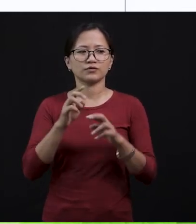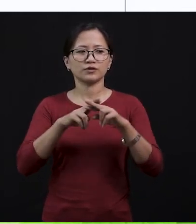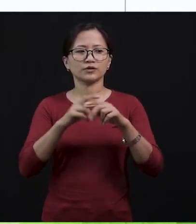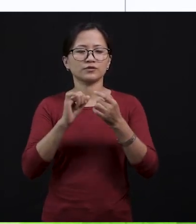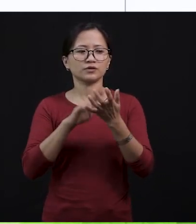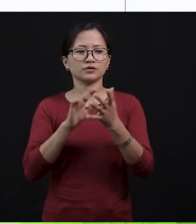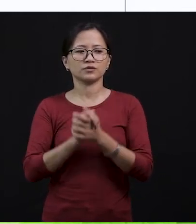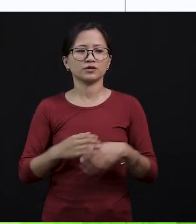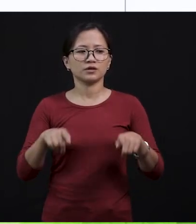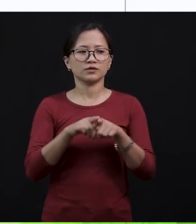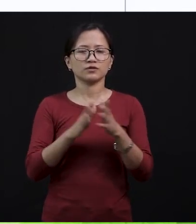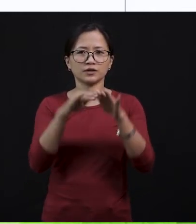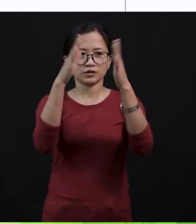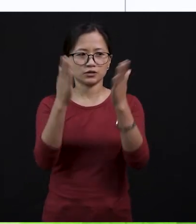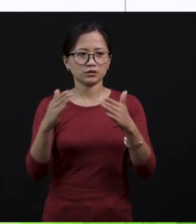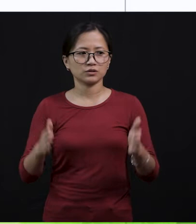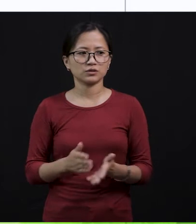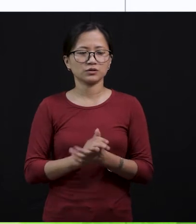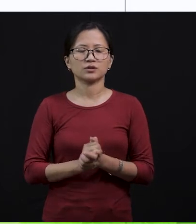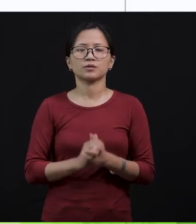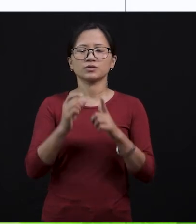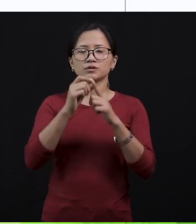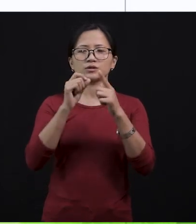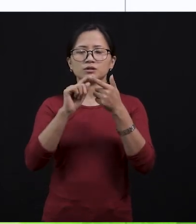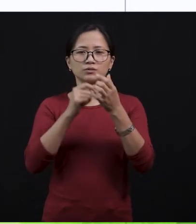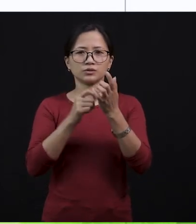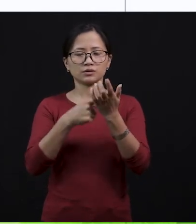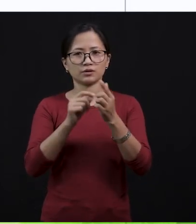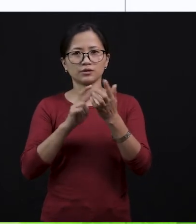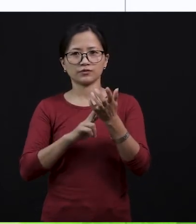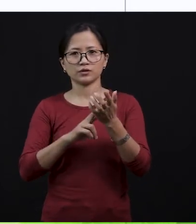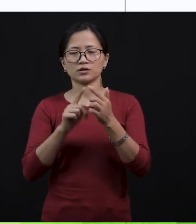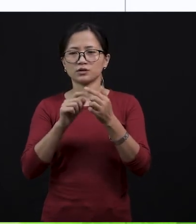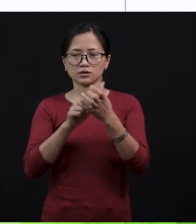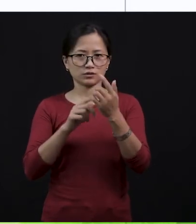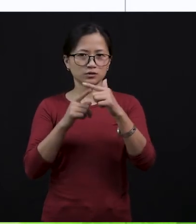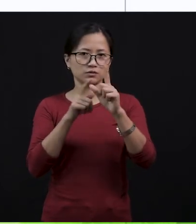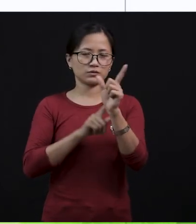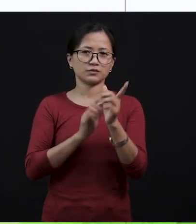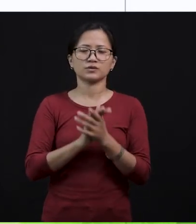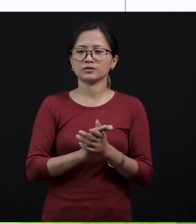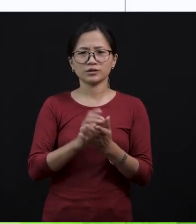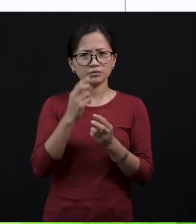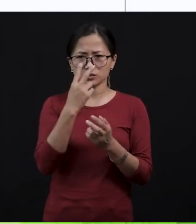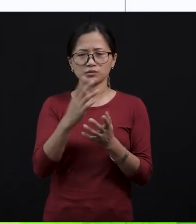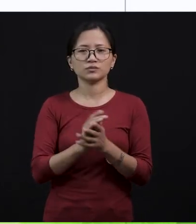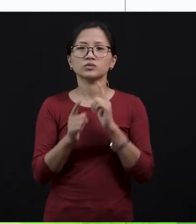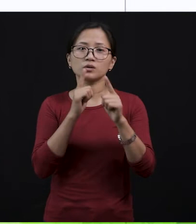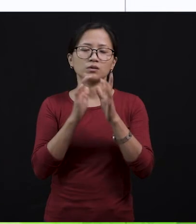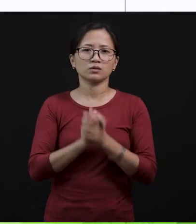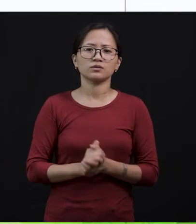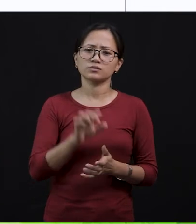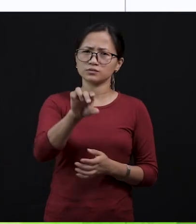monster of depravity. Now, Macavity here is being described in such a way that you